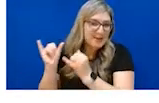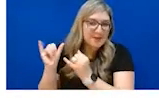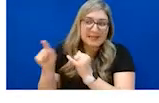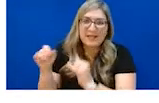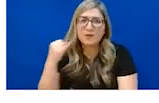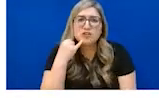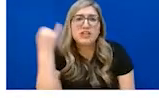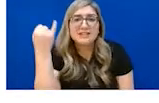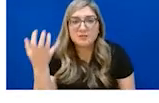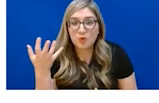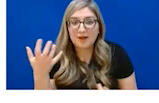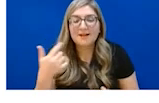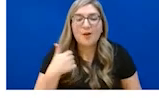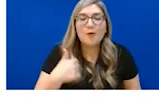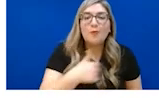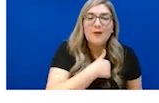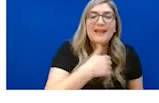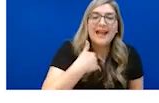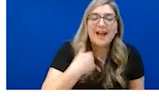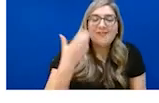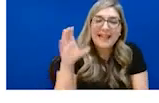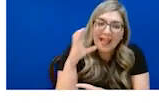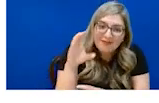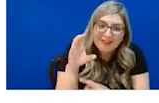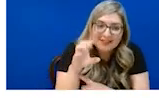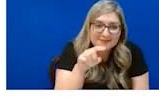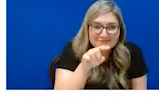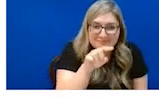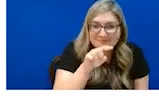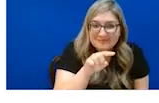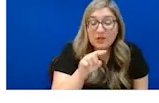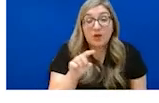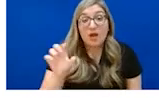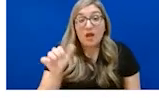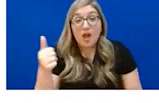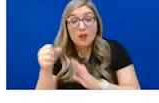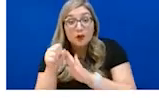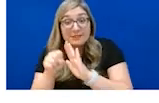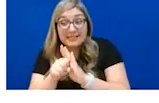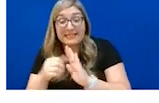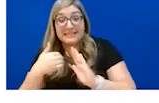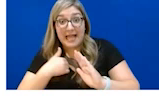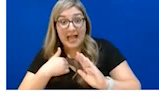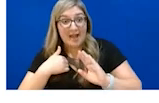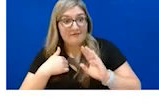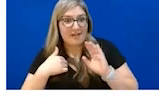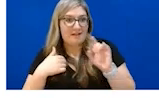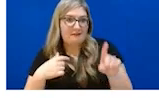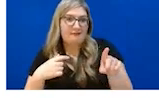Canvas. In other states, they didn't have an adopted